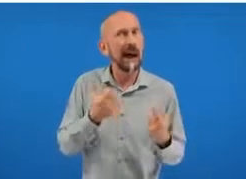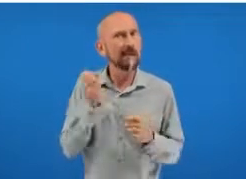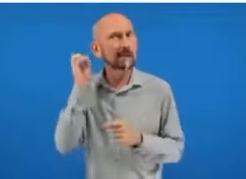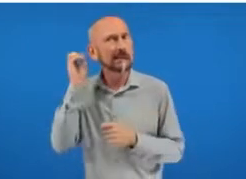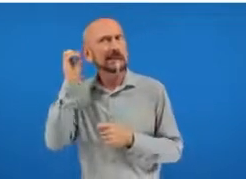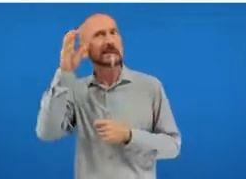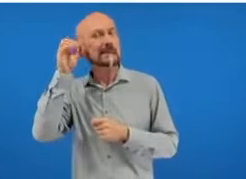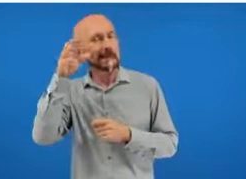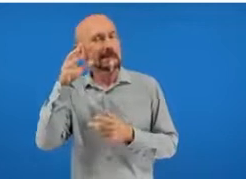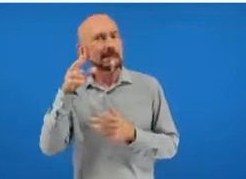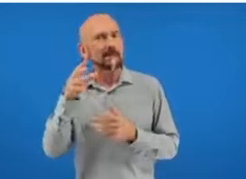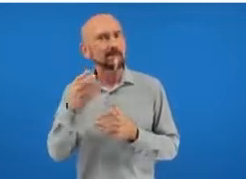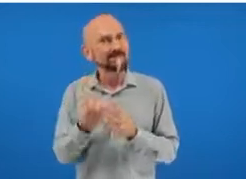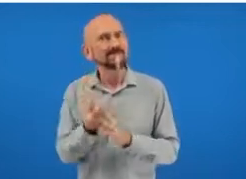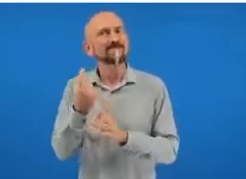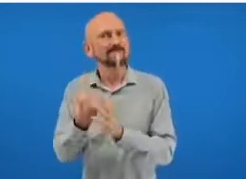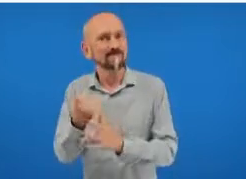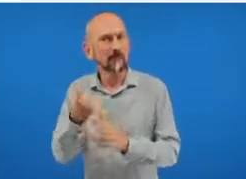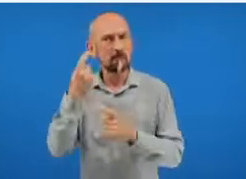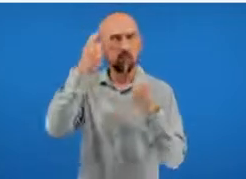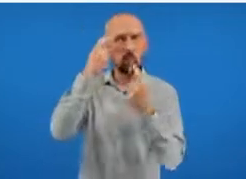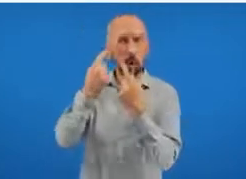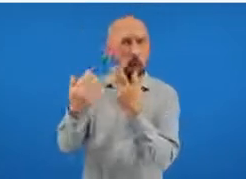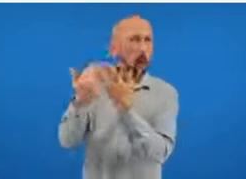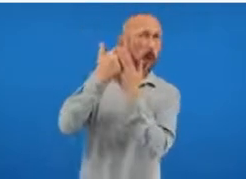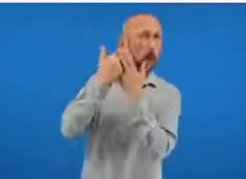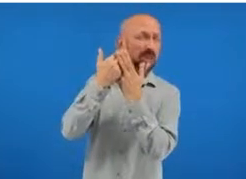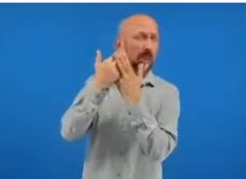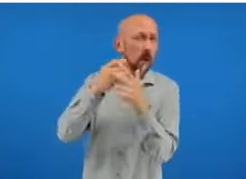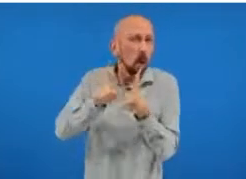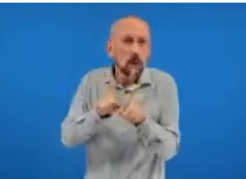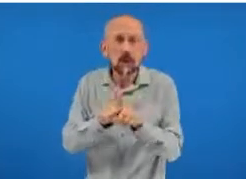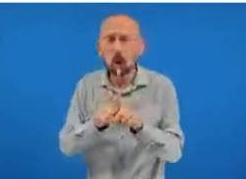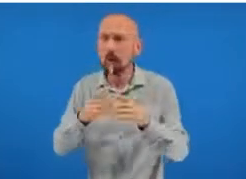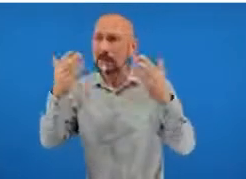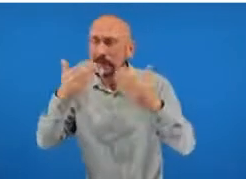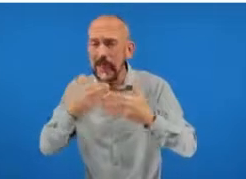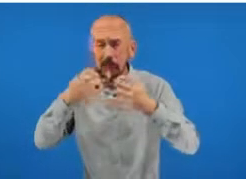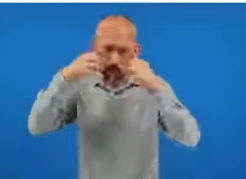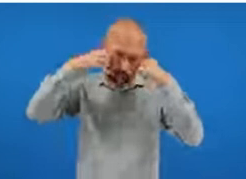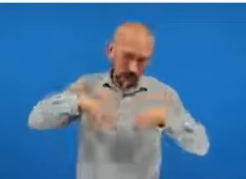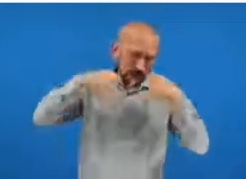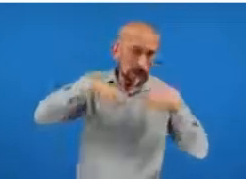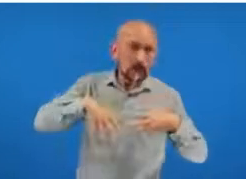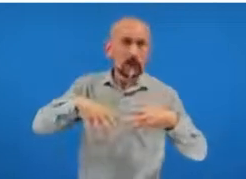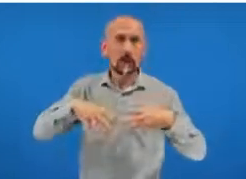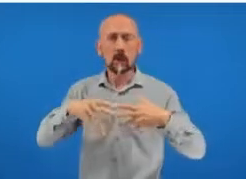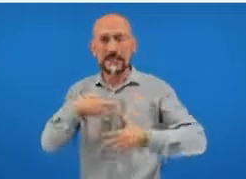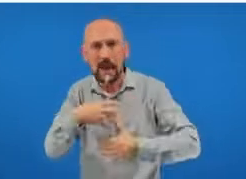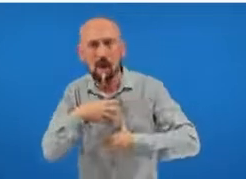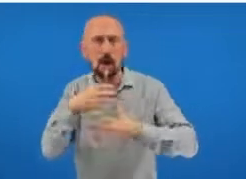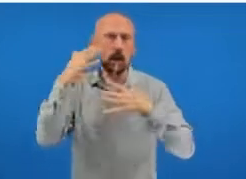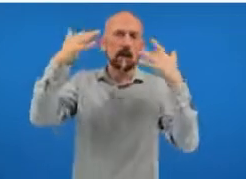the terrors. But that's a separate part of it, so I can put that to one side, and I can still